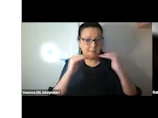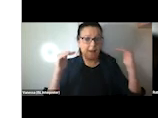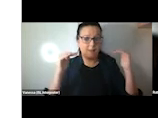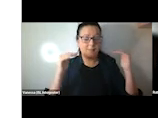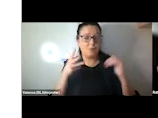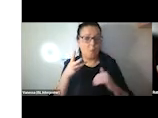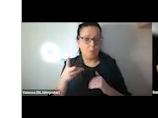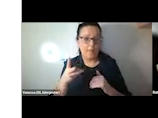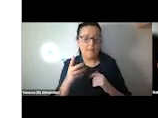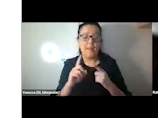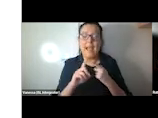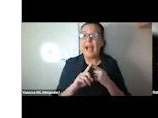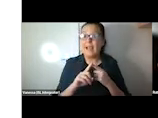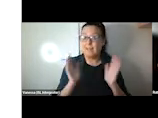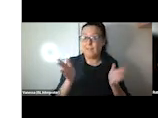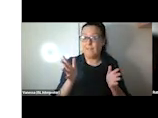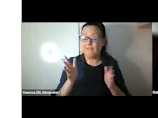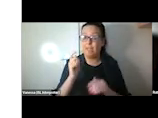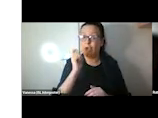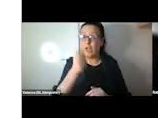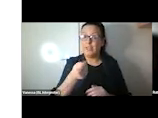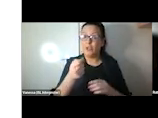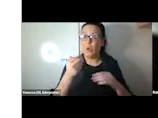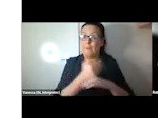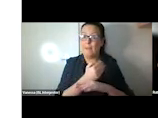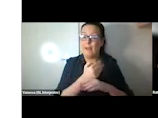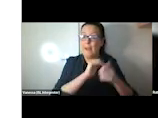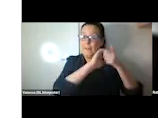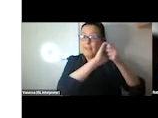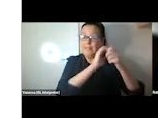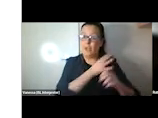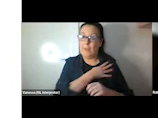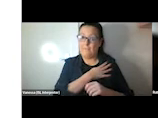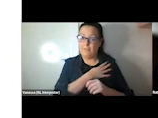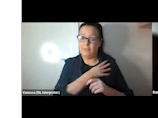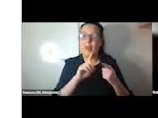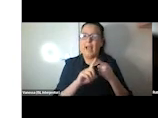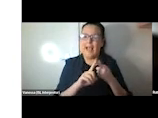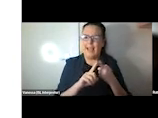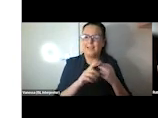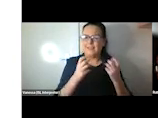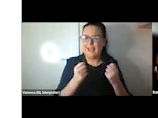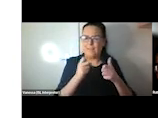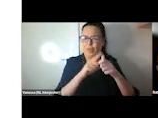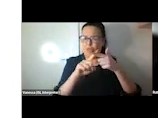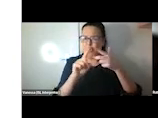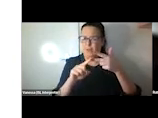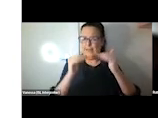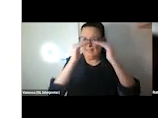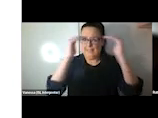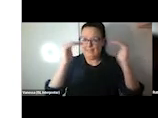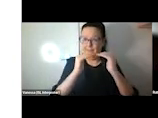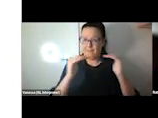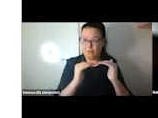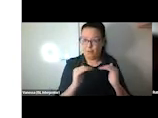been issued by the European Commission seeking to harmonise a number of standards for the purposes of the Act. And I have 3 of those standards on screen. One of